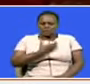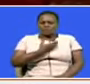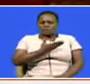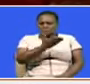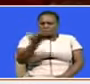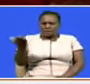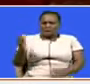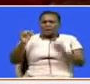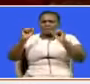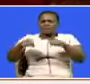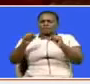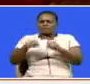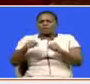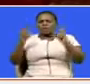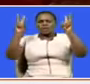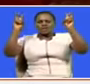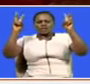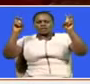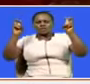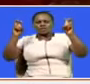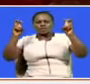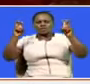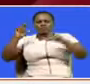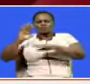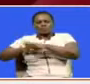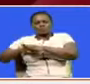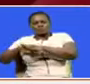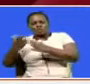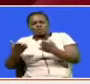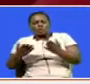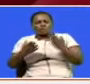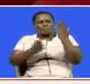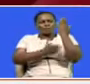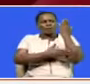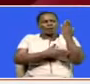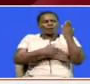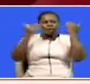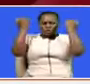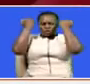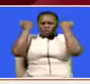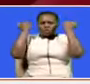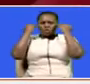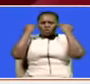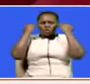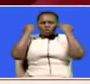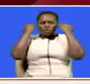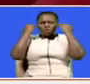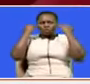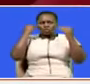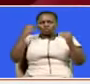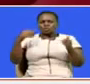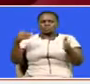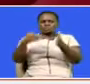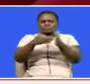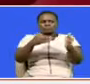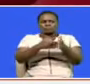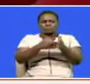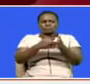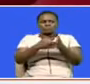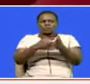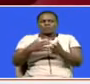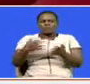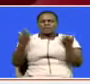able to look at whether the matter is sub judice or not. The court ruled against us. We were told we are hot air, cold